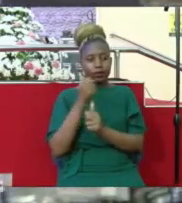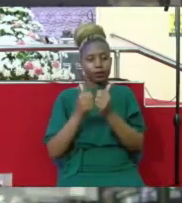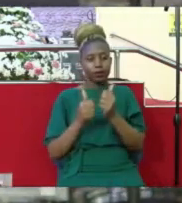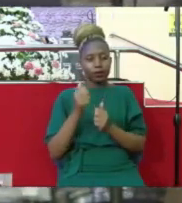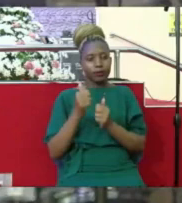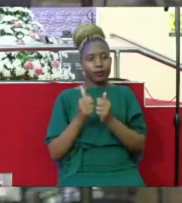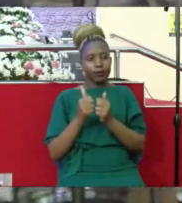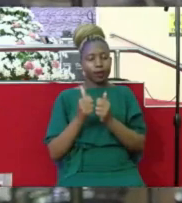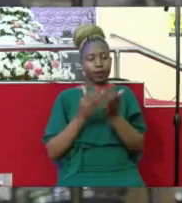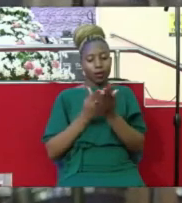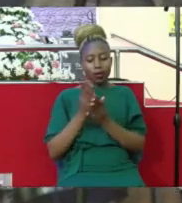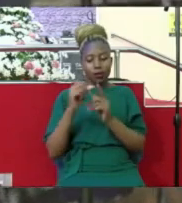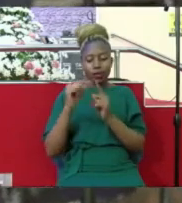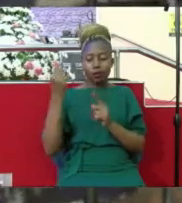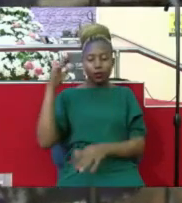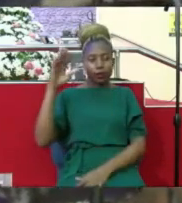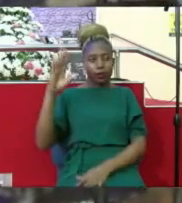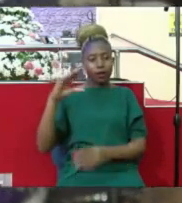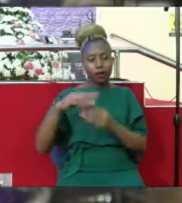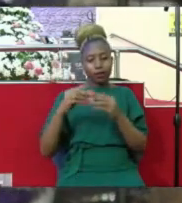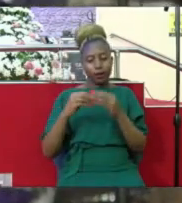when His word came.